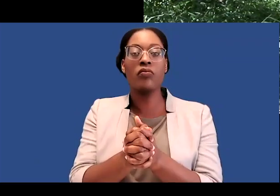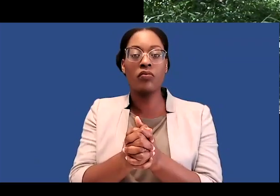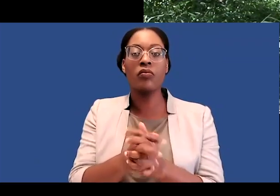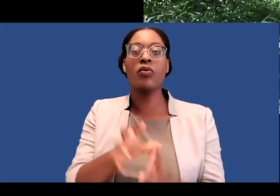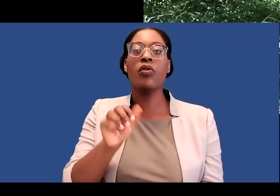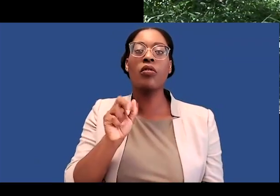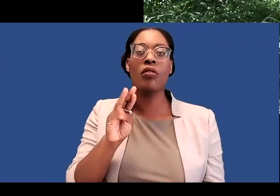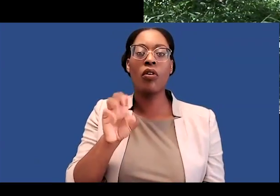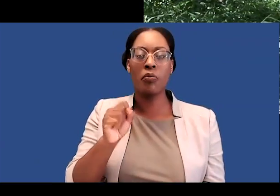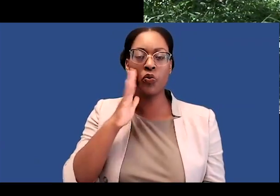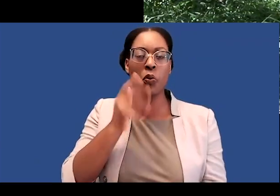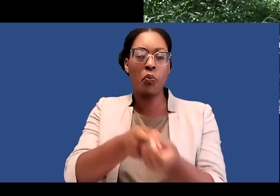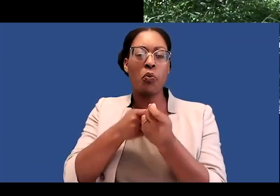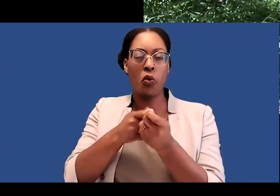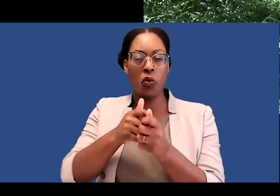from the body.